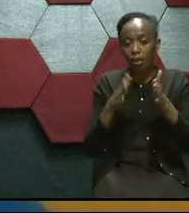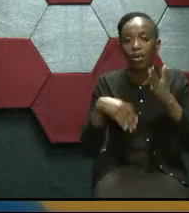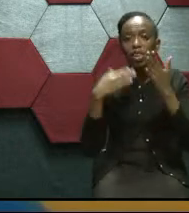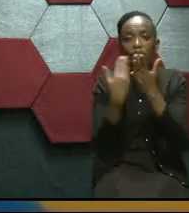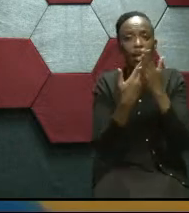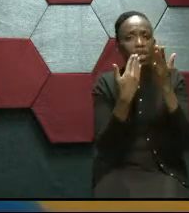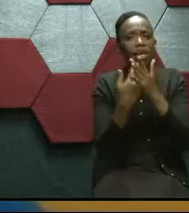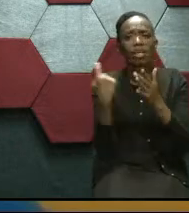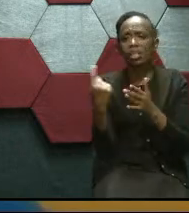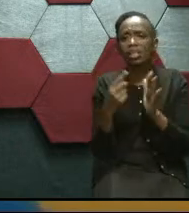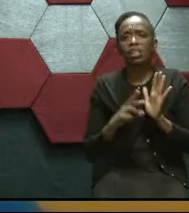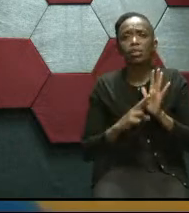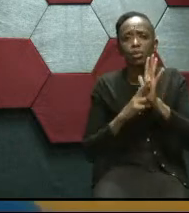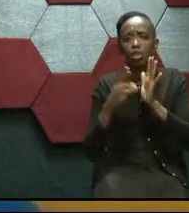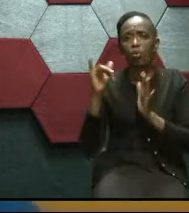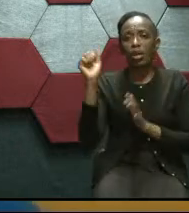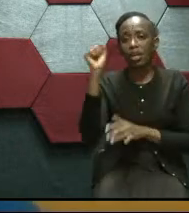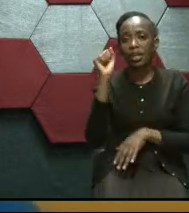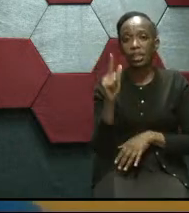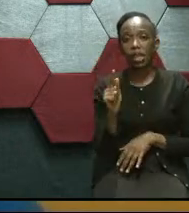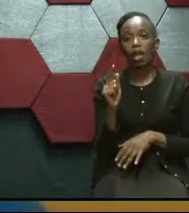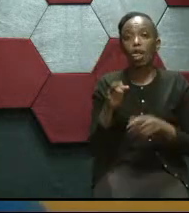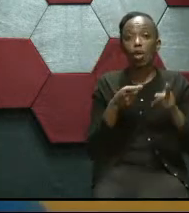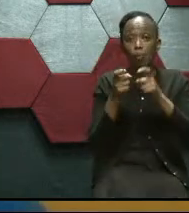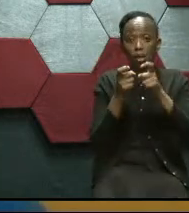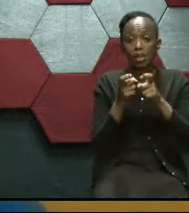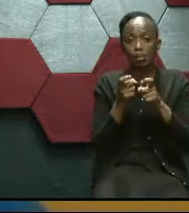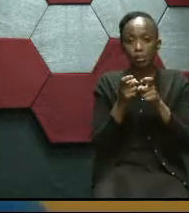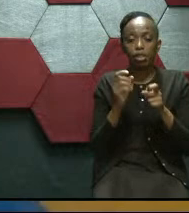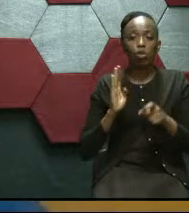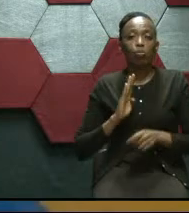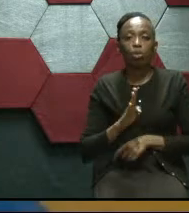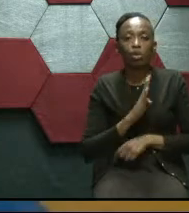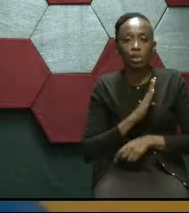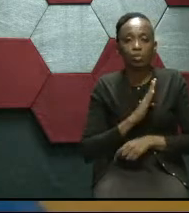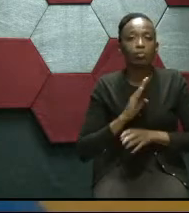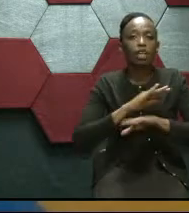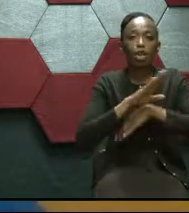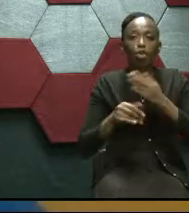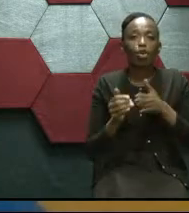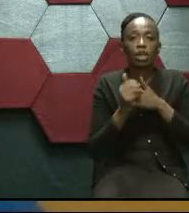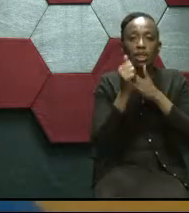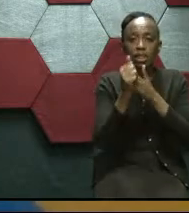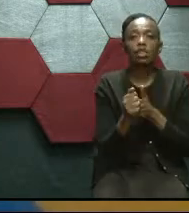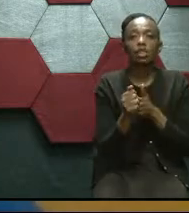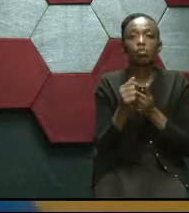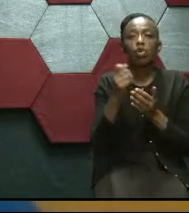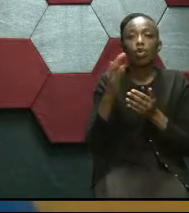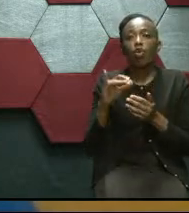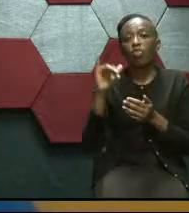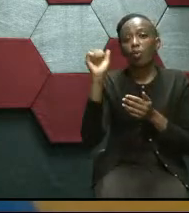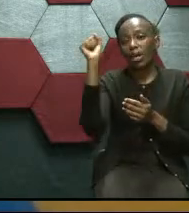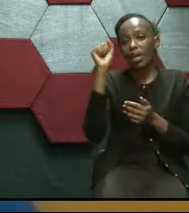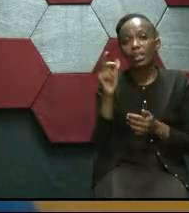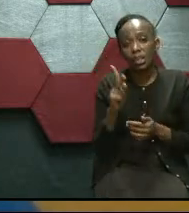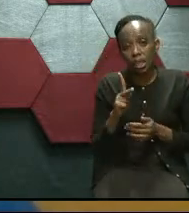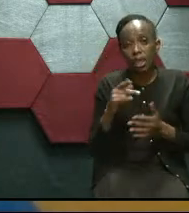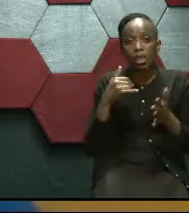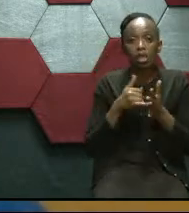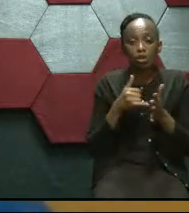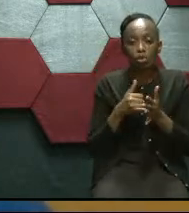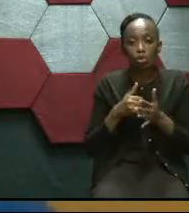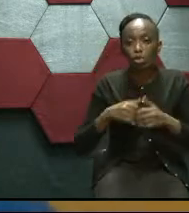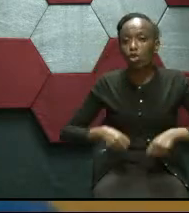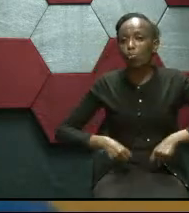on behalf of the YSK management board and entire leadership of the YSK, including our